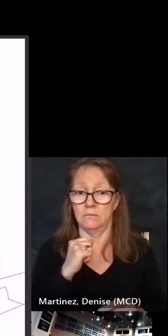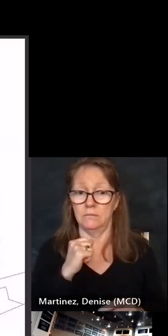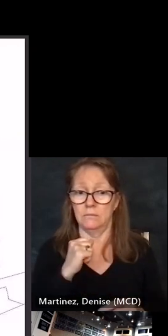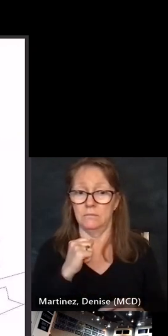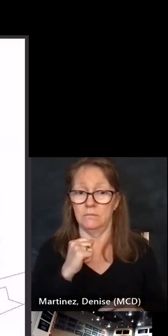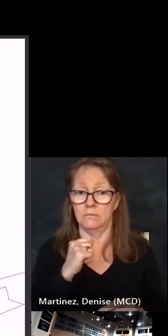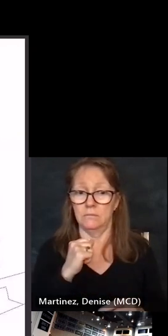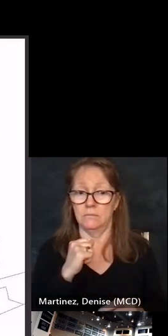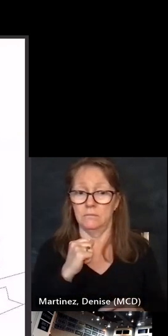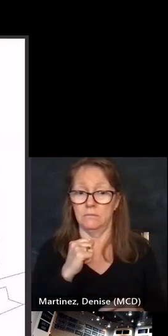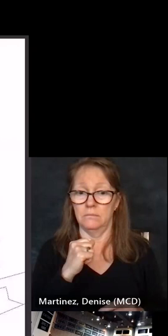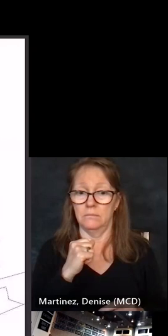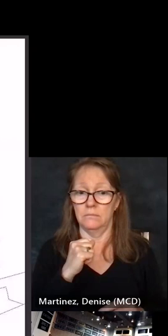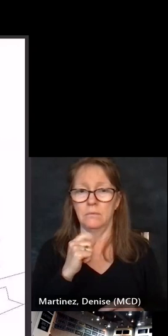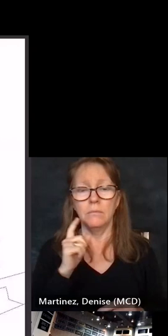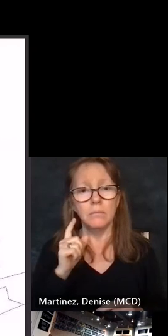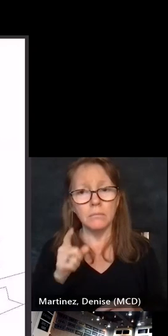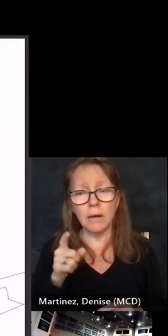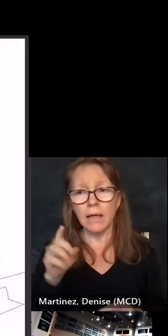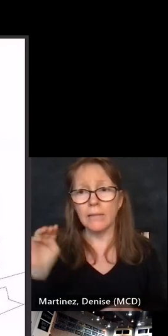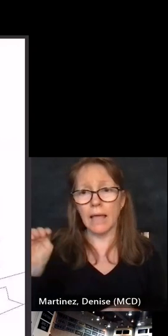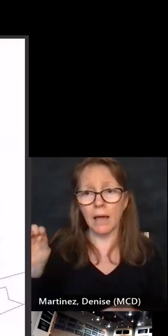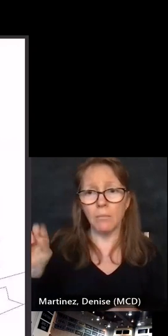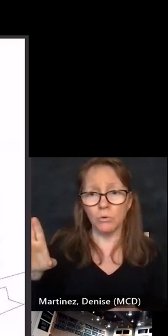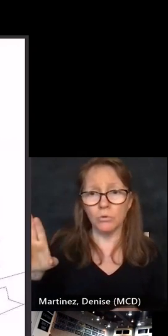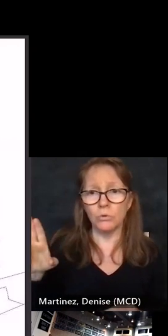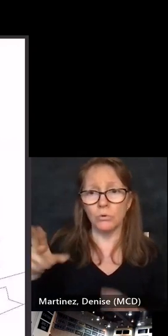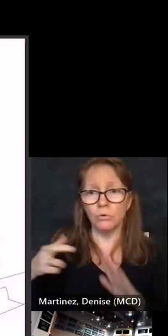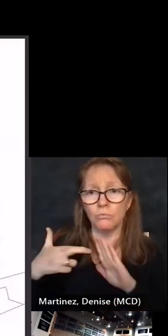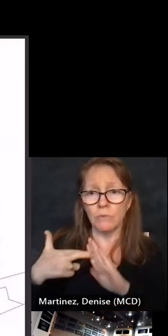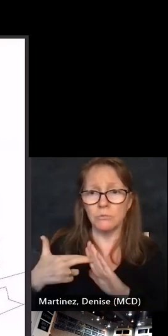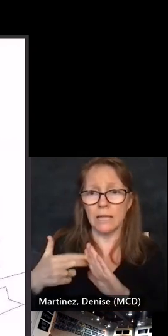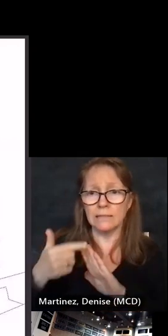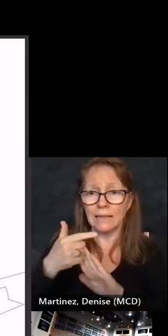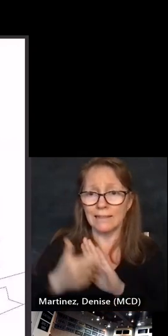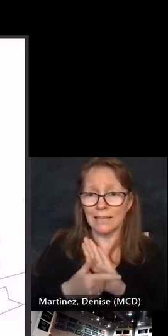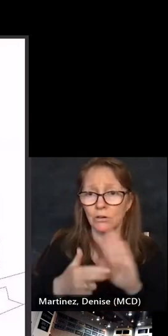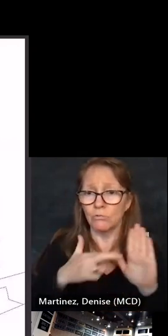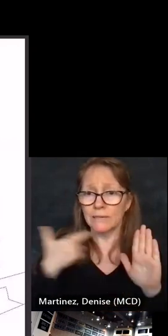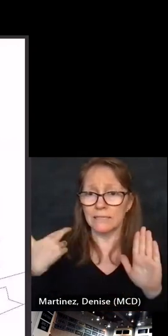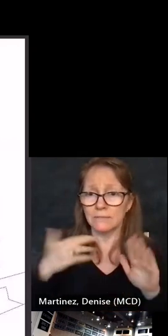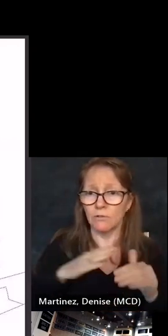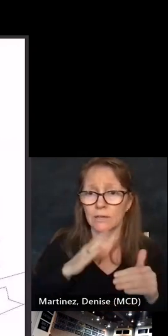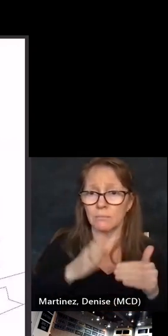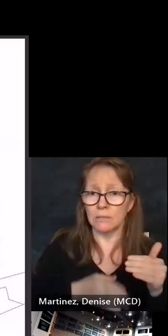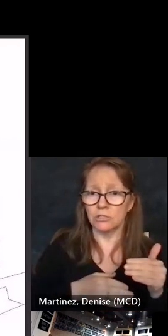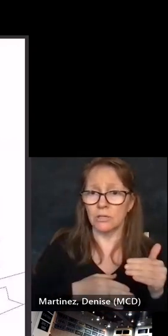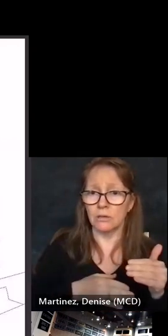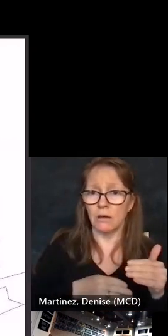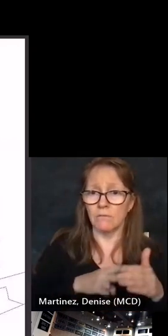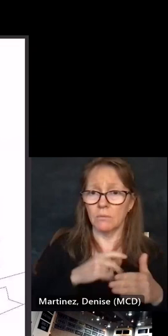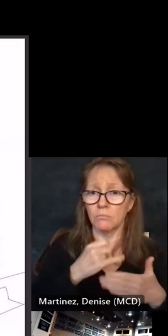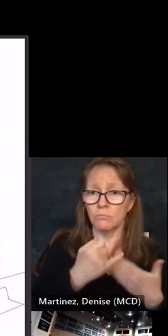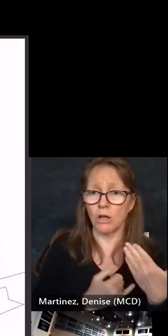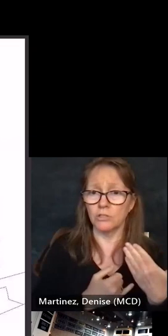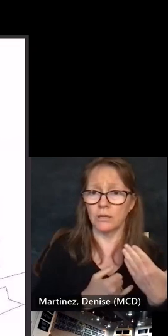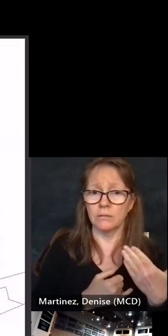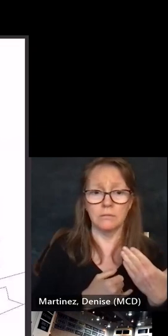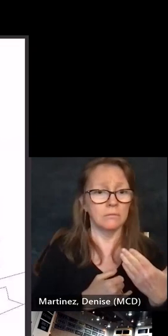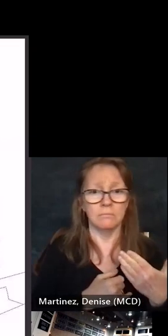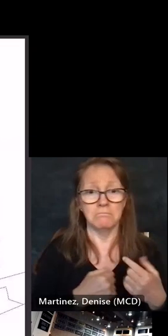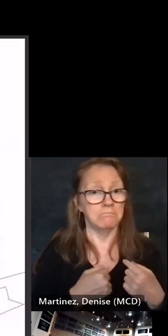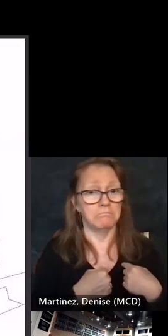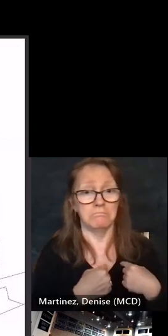That the MOU doesn't represent a substantial legal risk to the completion of the project, it sounds like. Not in discussions so